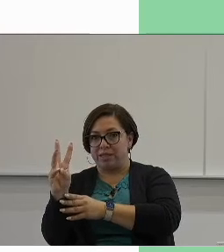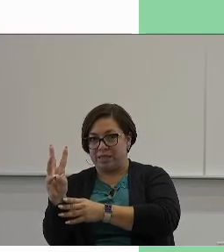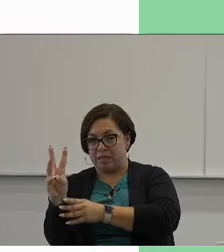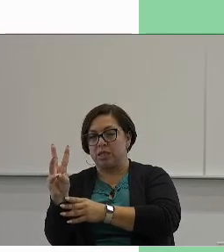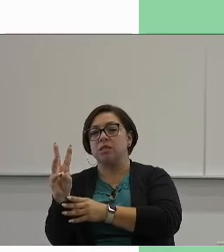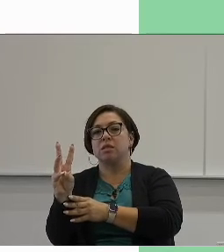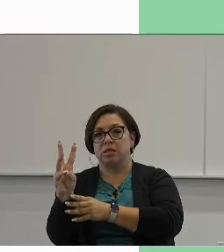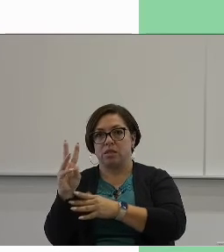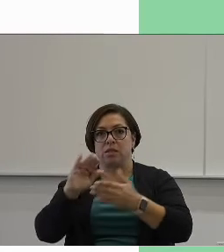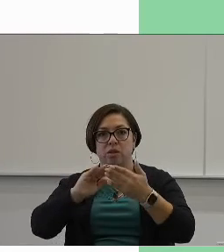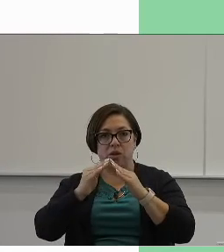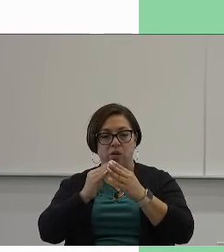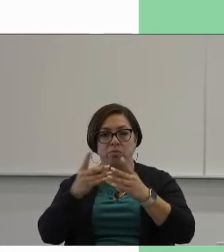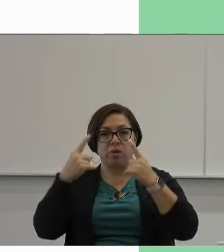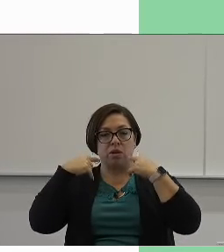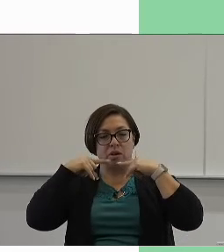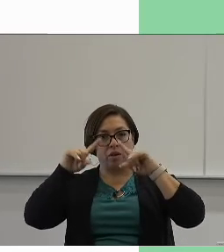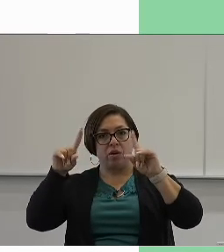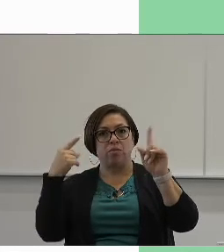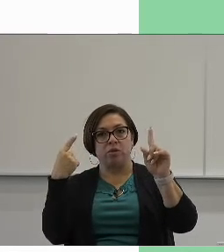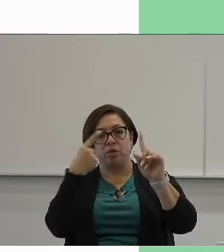goal in this Plan A.